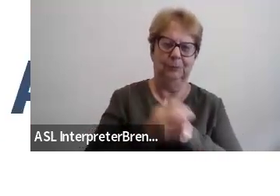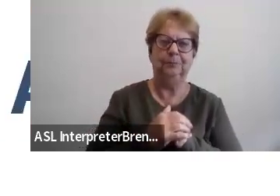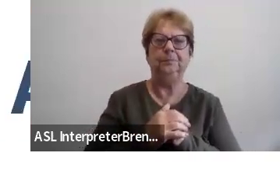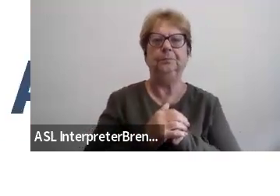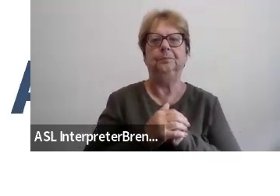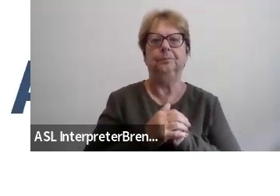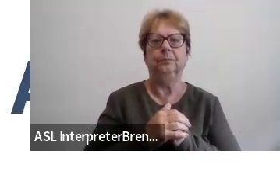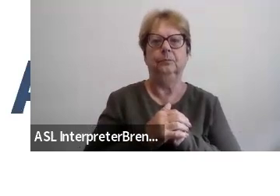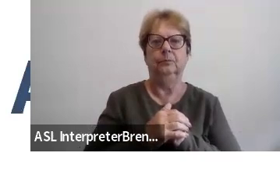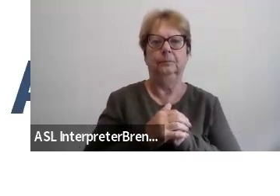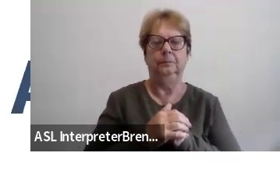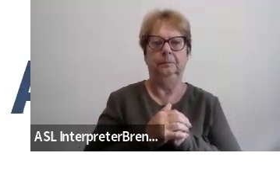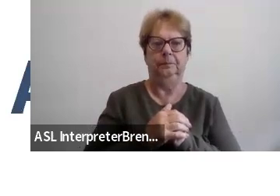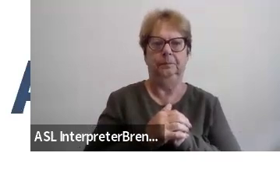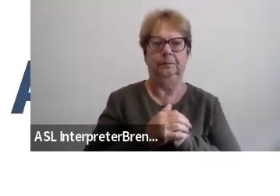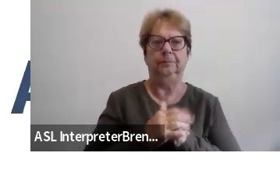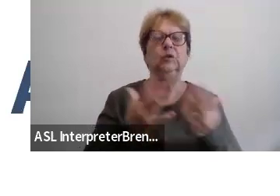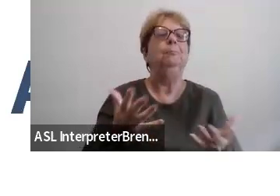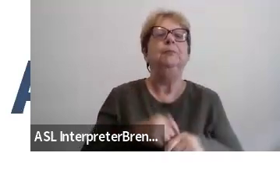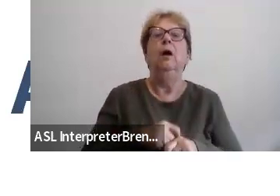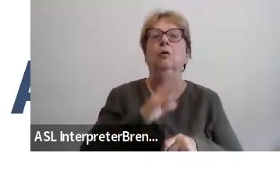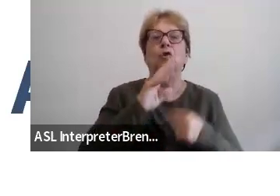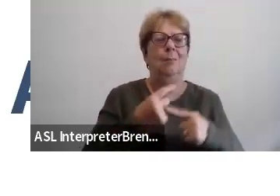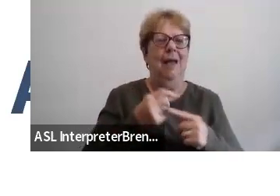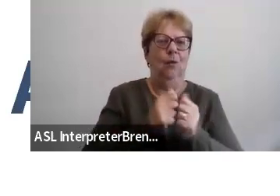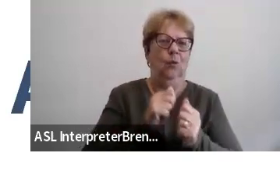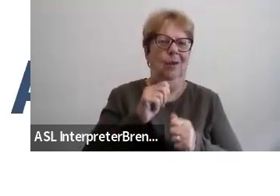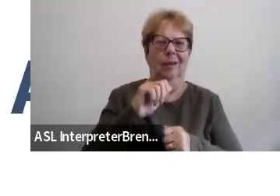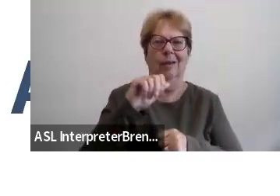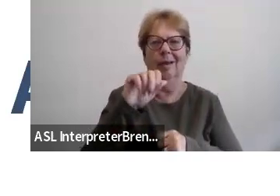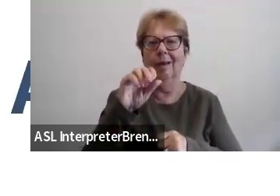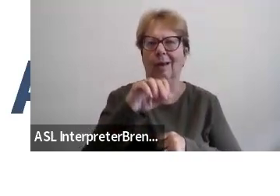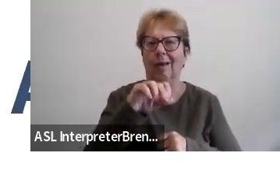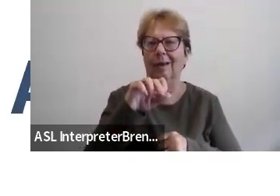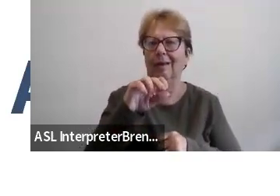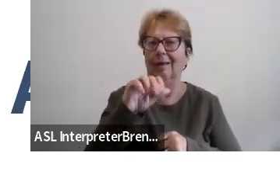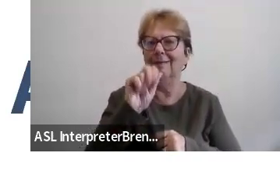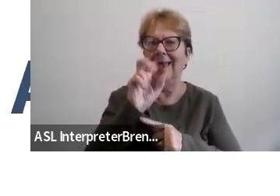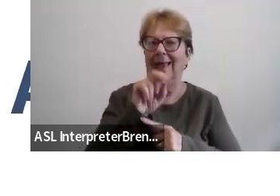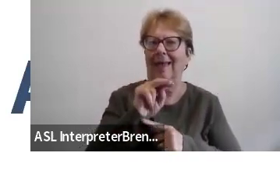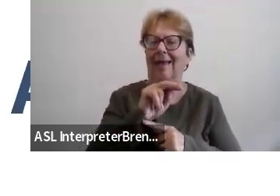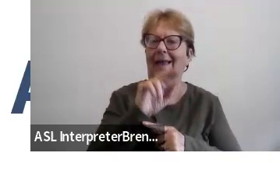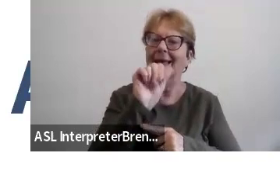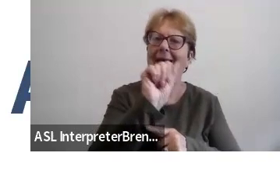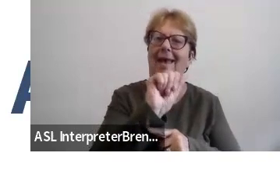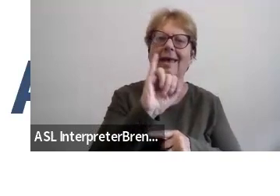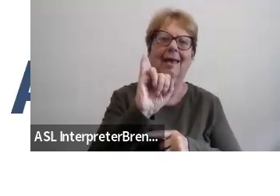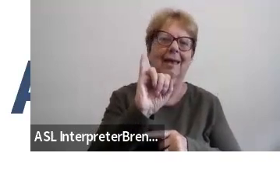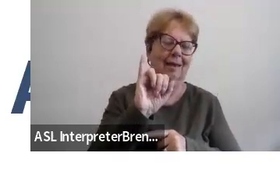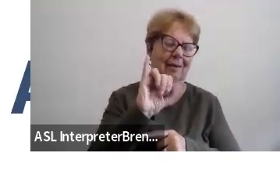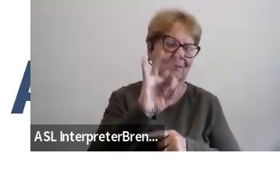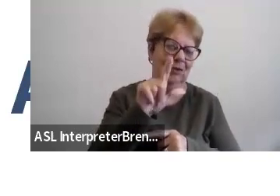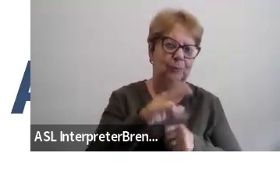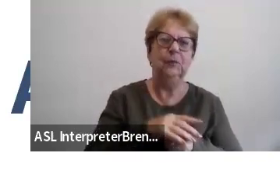So what are we talking about with avian influenza? These viruses